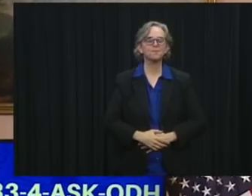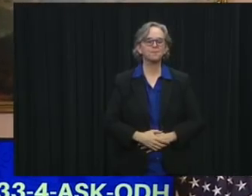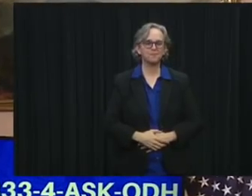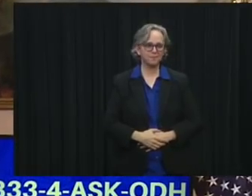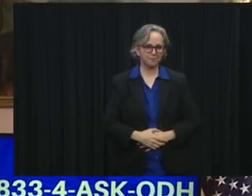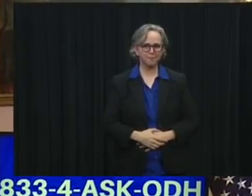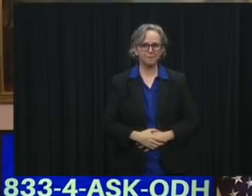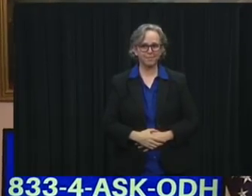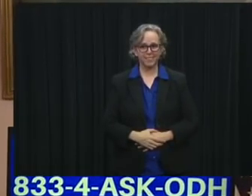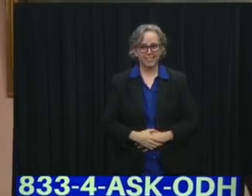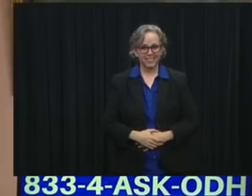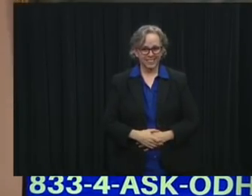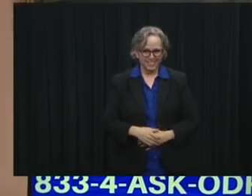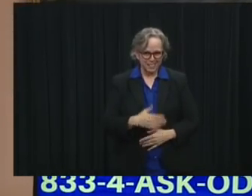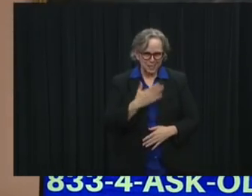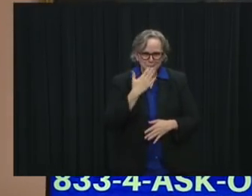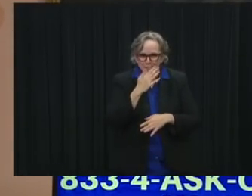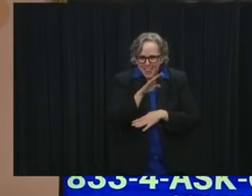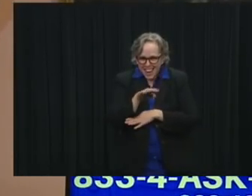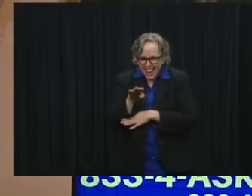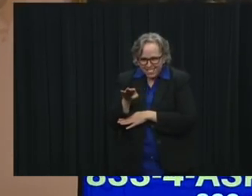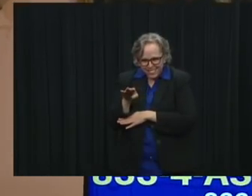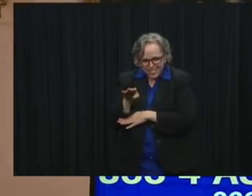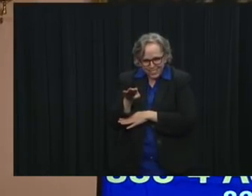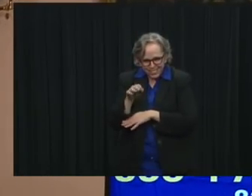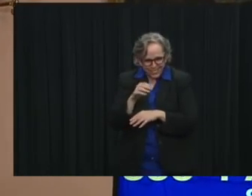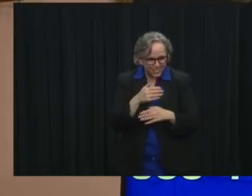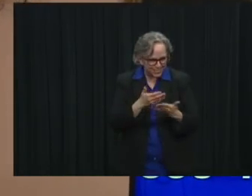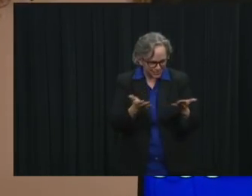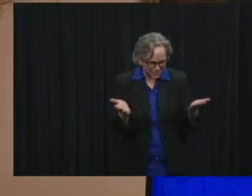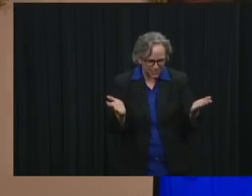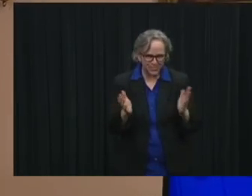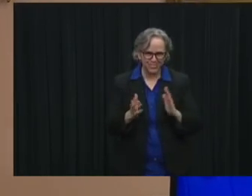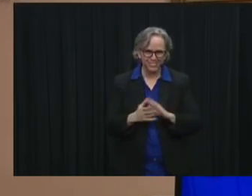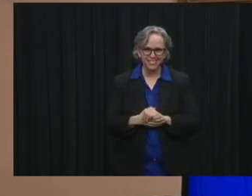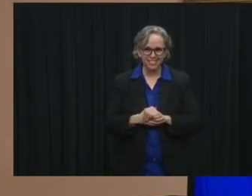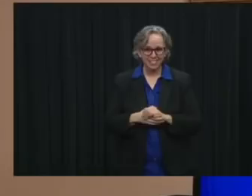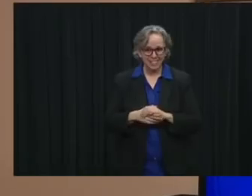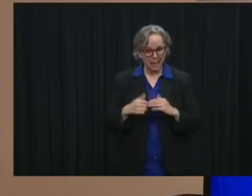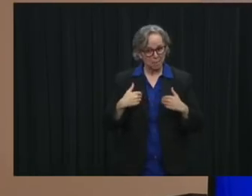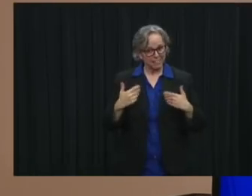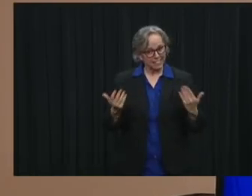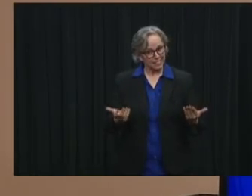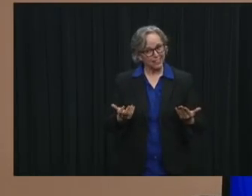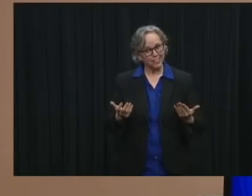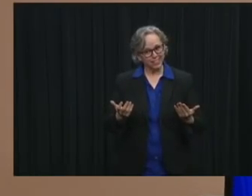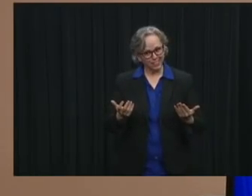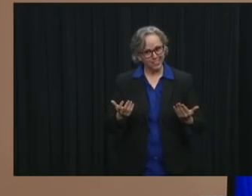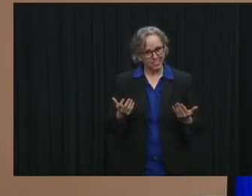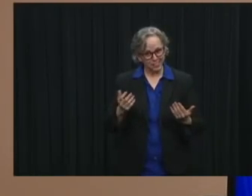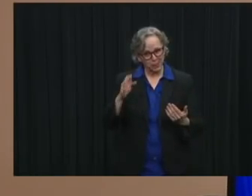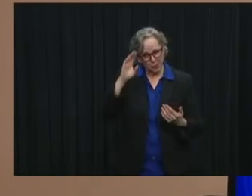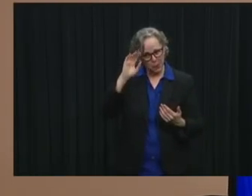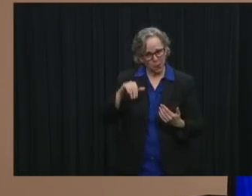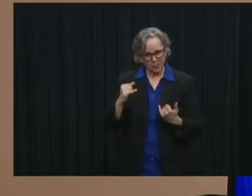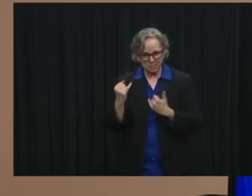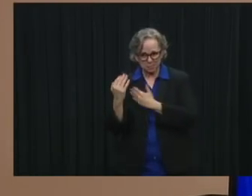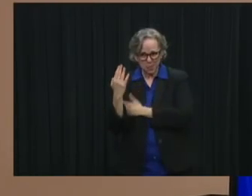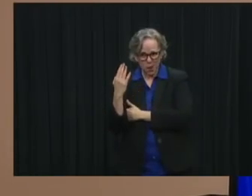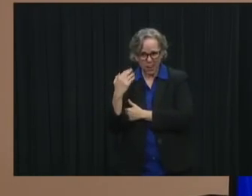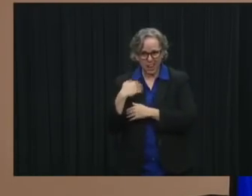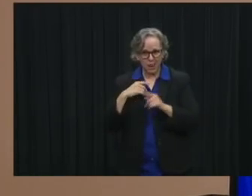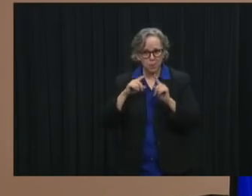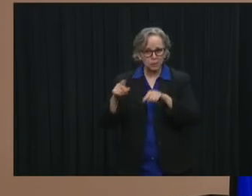And good afternoon, everyone. I come to you today after spending the morning at our Emergency Operating